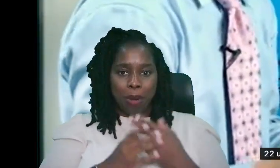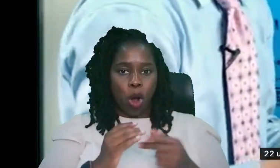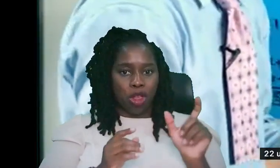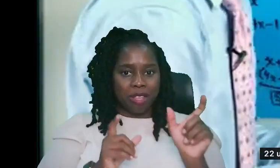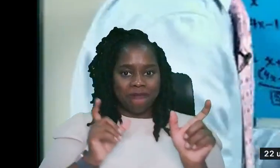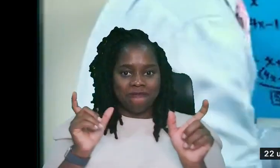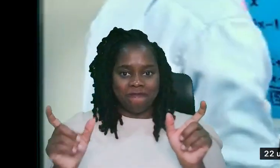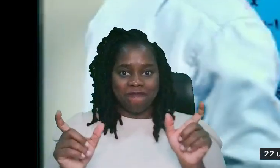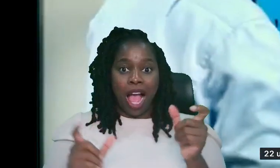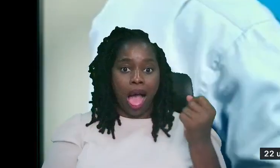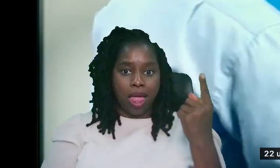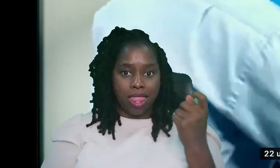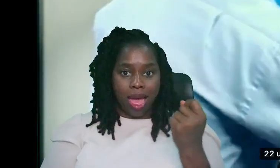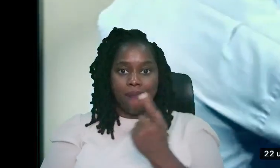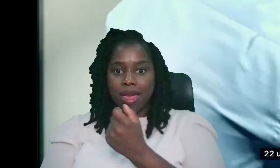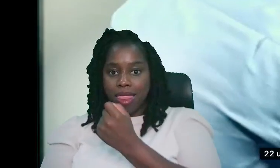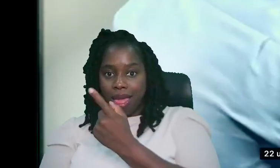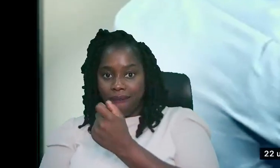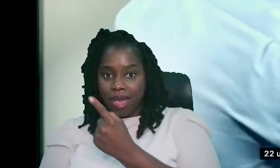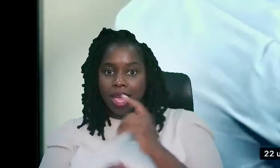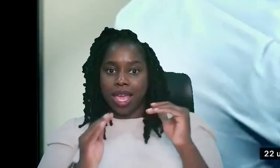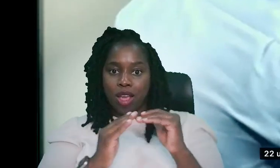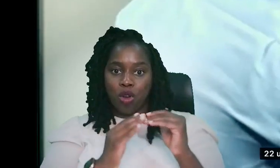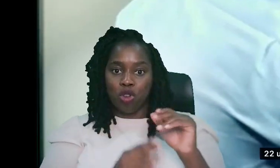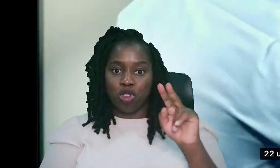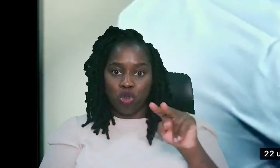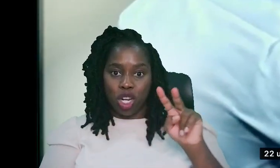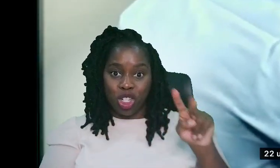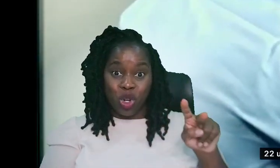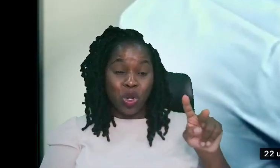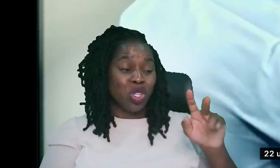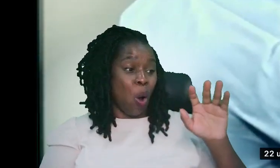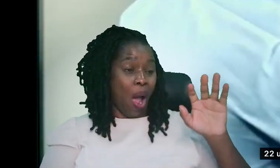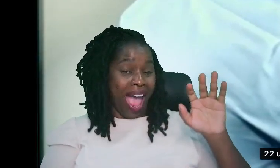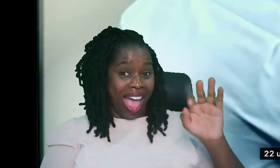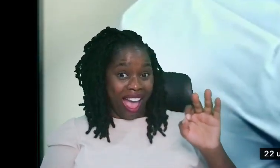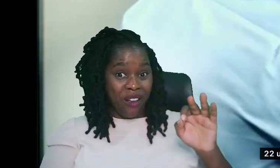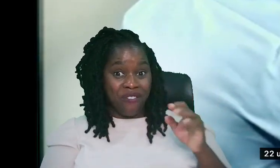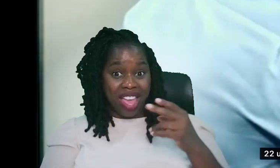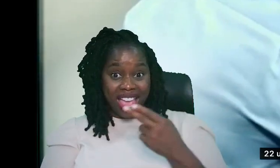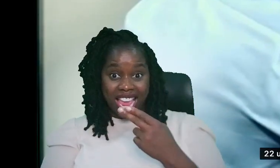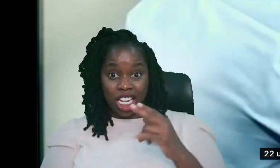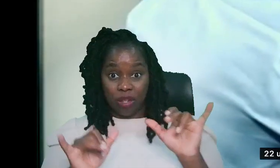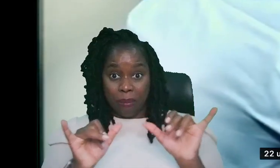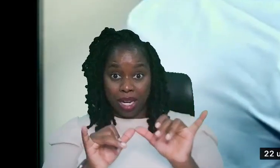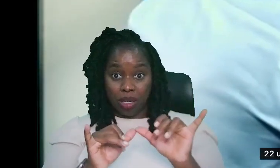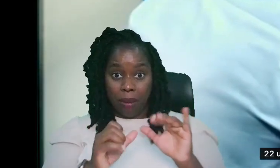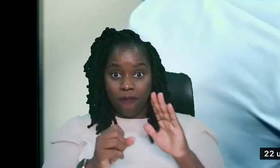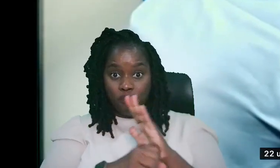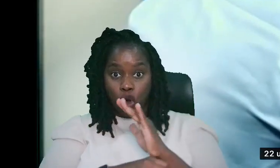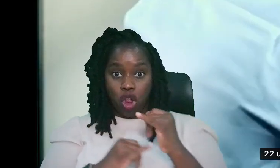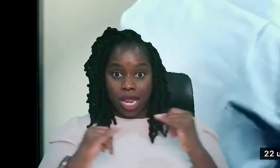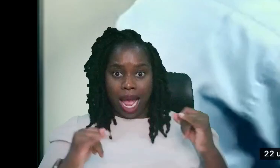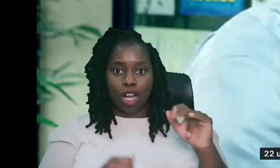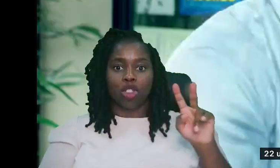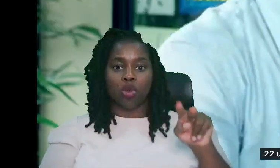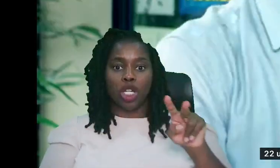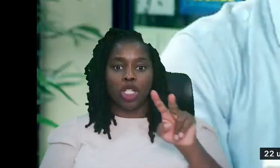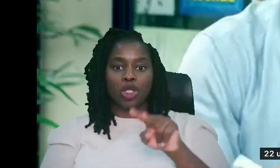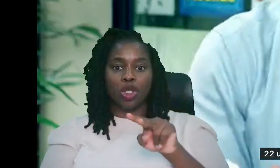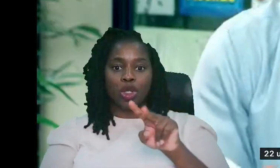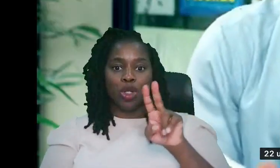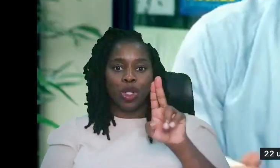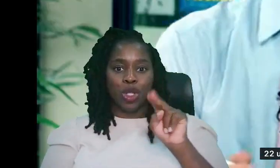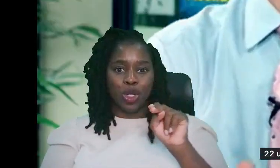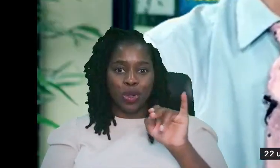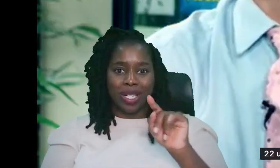and 11 makes 22. So FH equals 22 units.